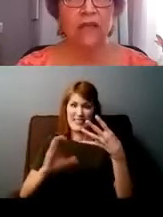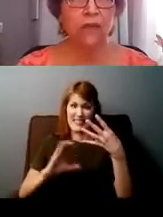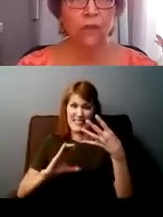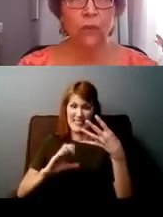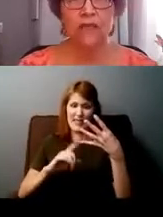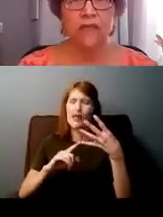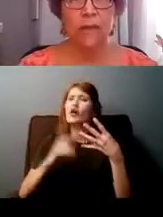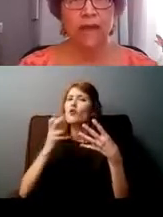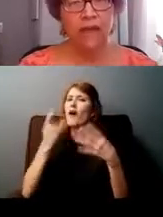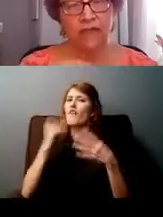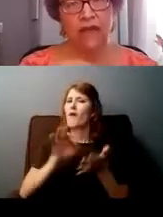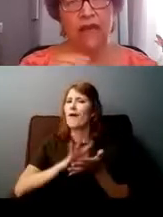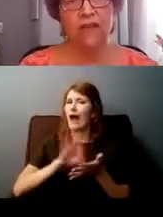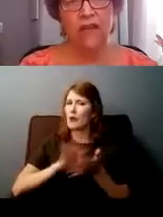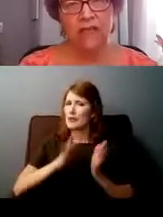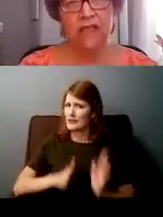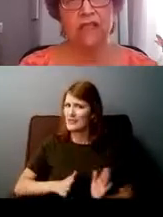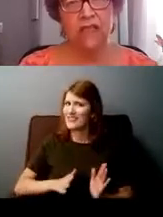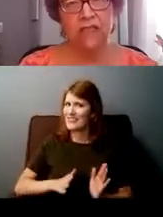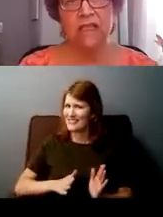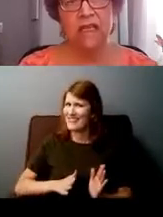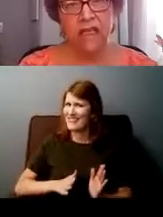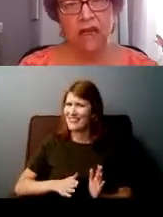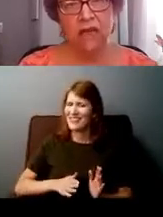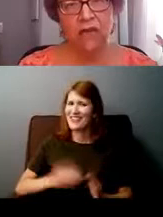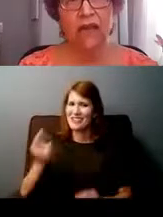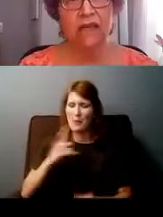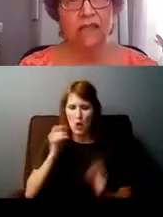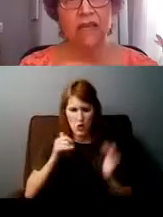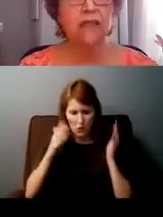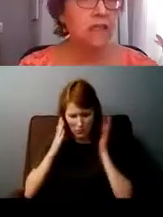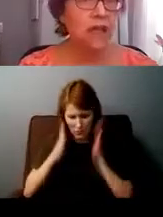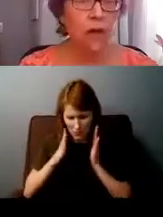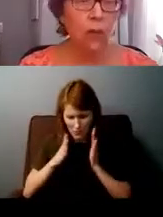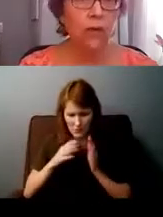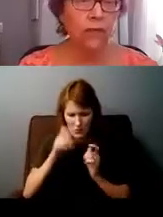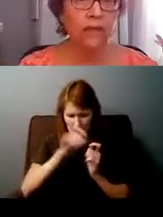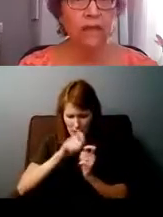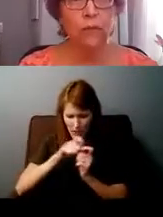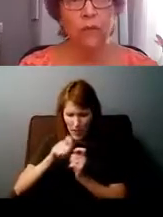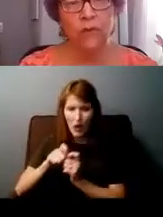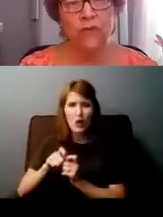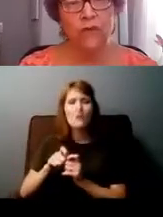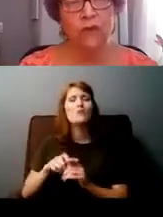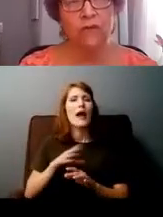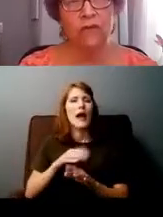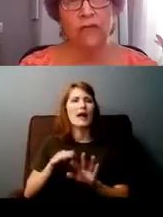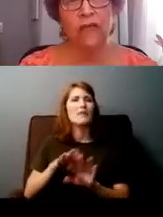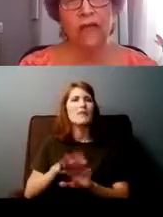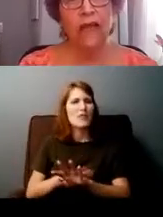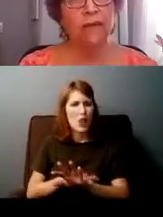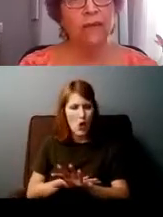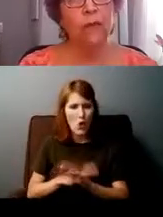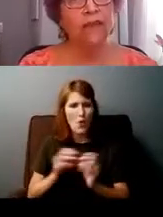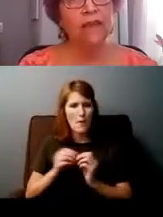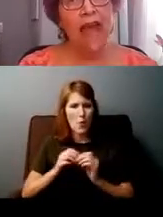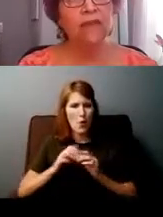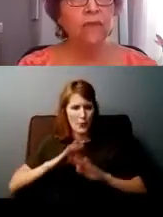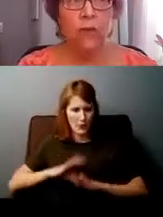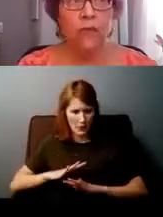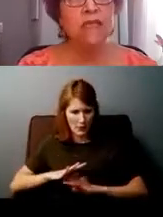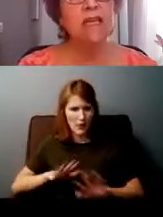accountant. You want somebody who's going to have that attention to detail and take it slow, be a little more reserved. You know,